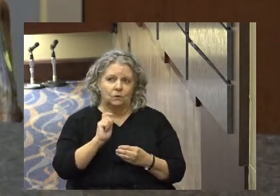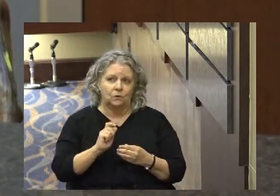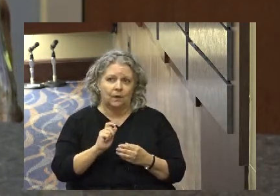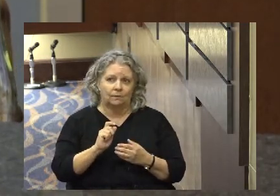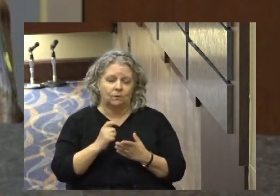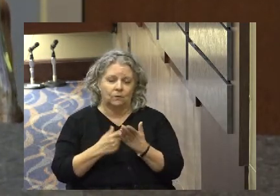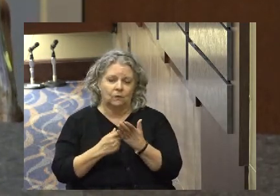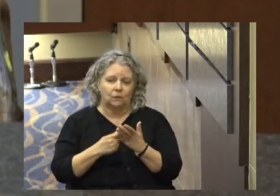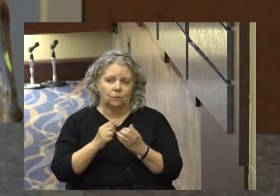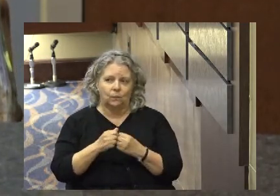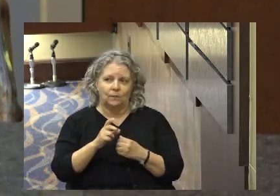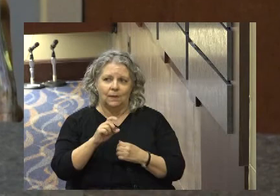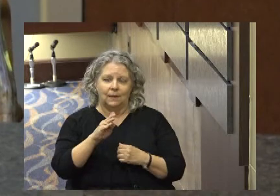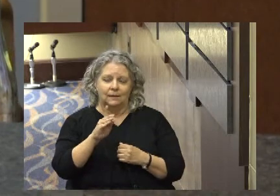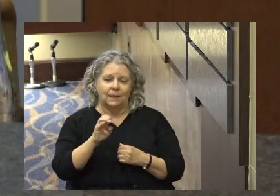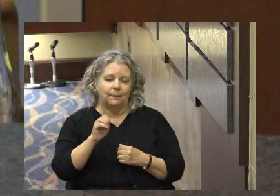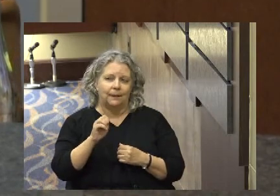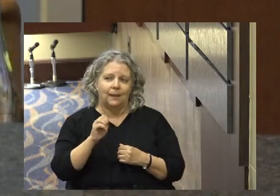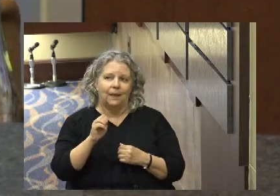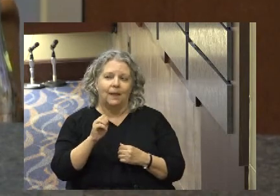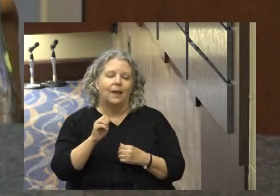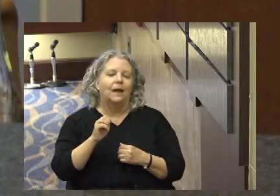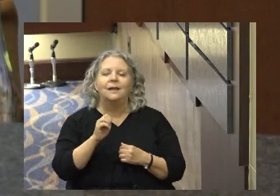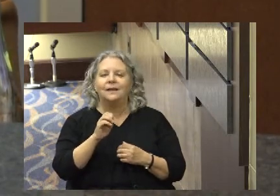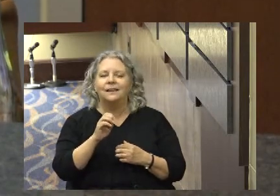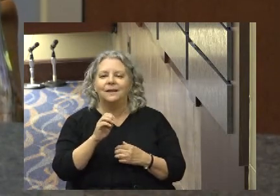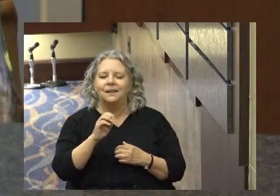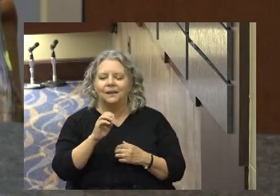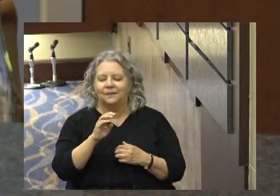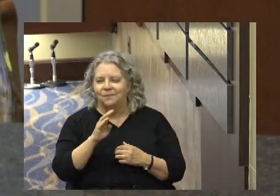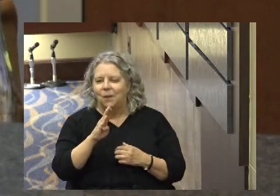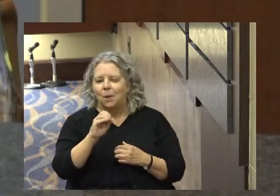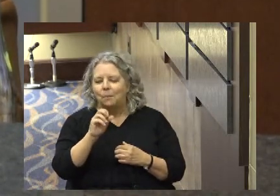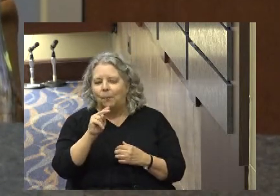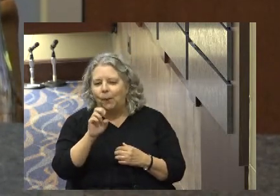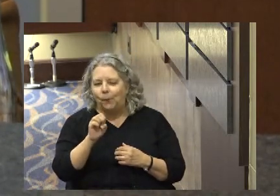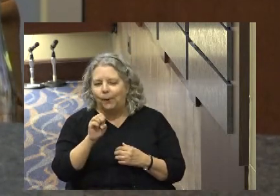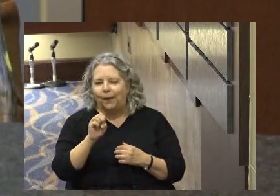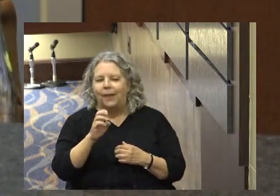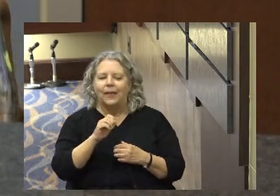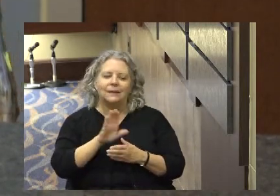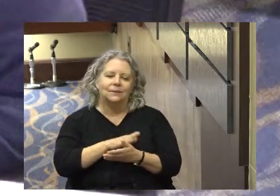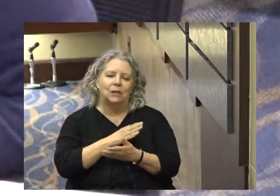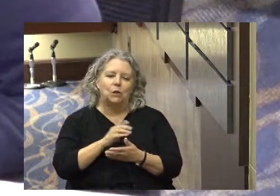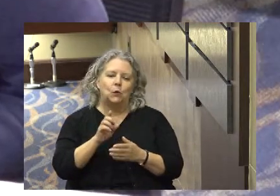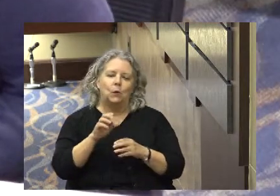them play "You Light Up My Life" as you approach the